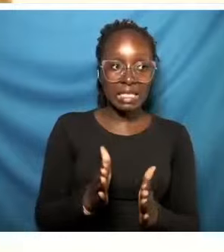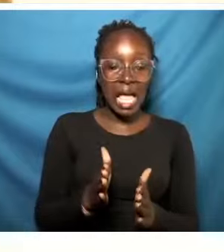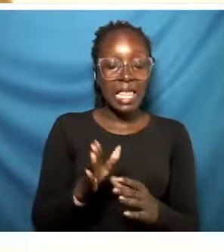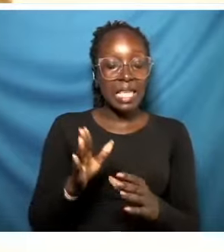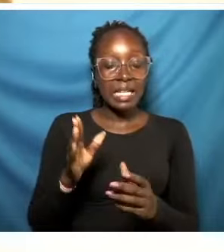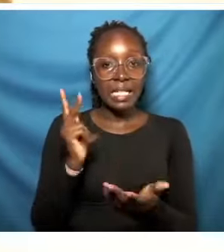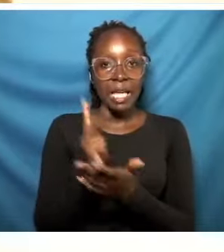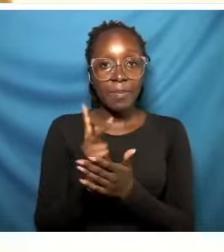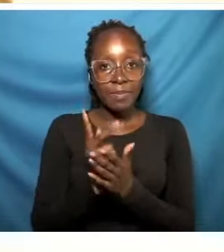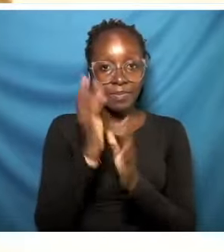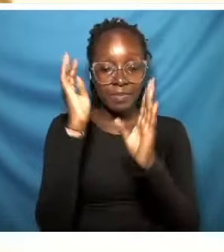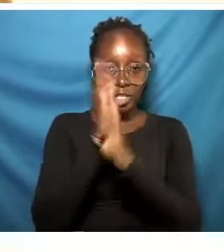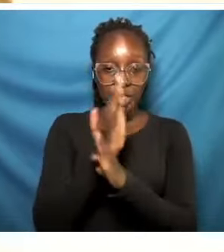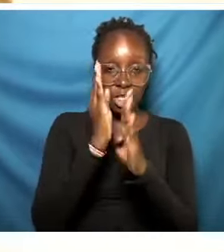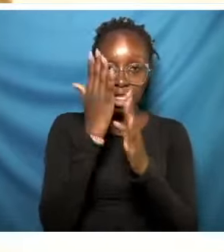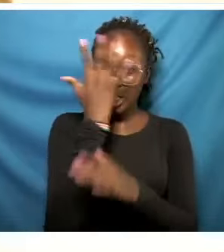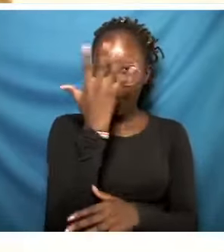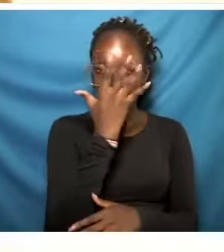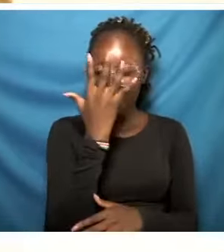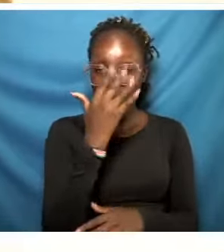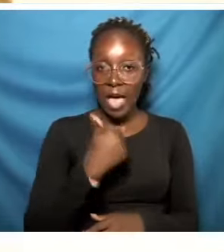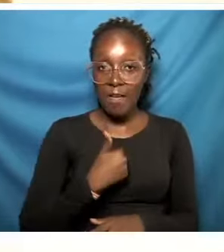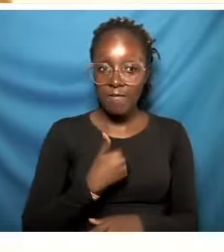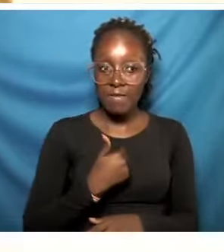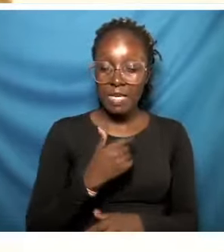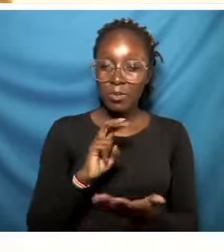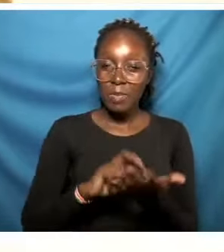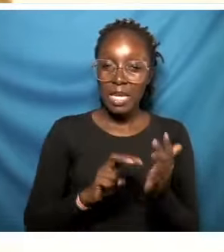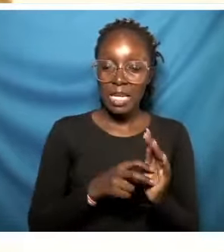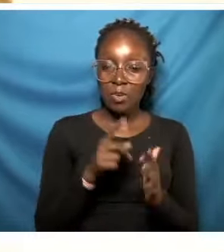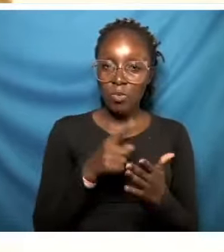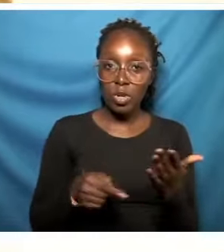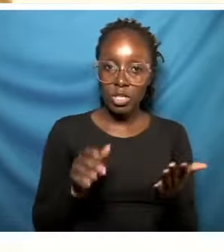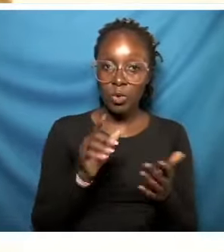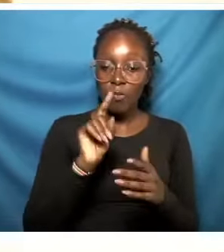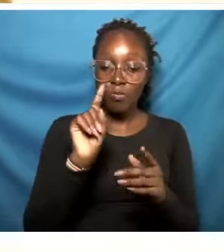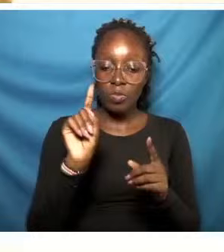here? One, he's canceled those debts.